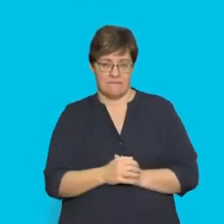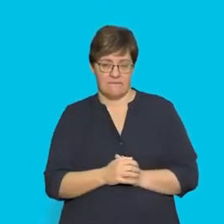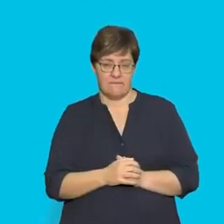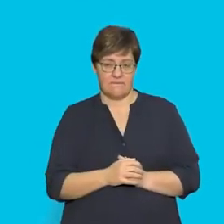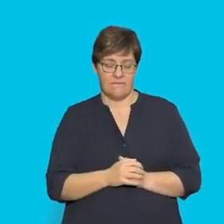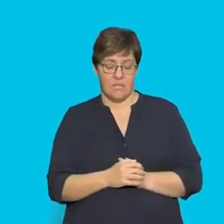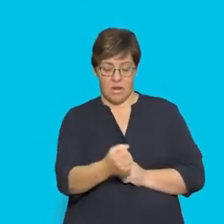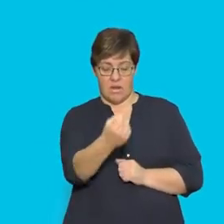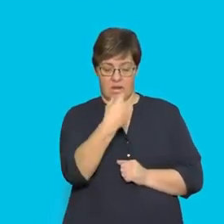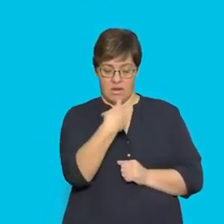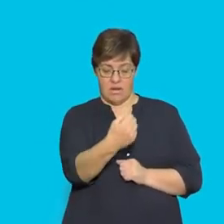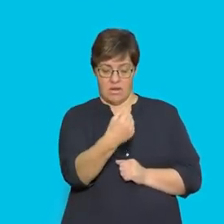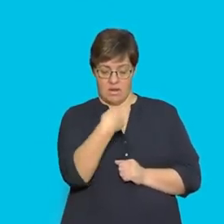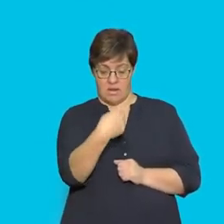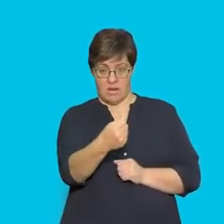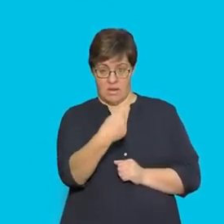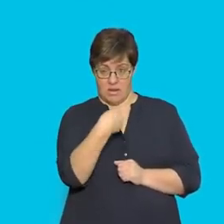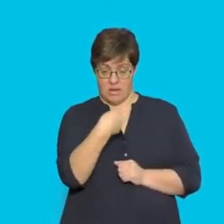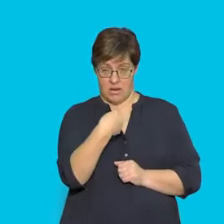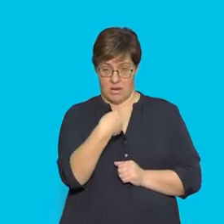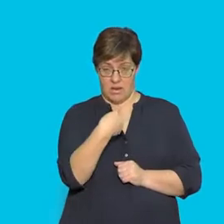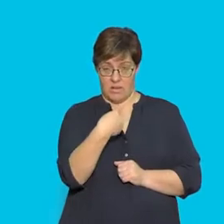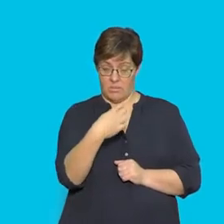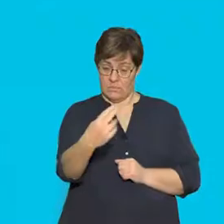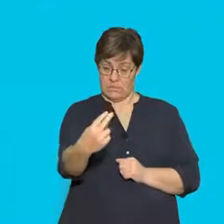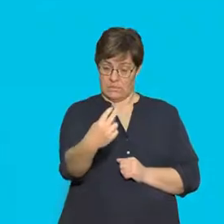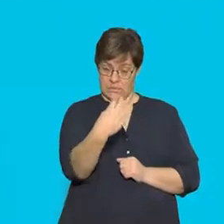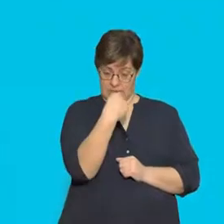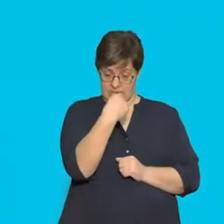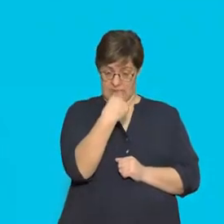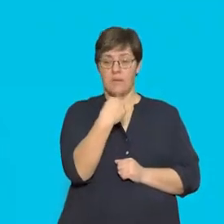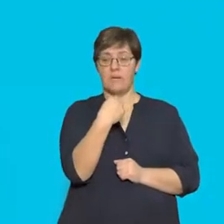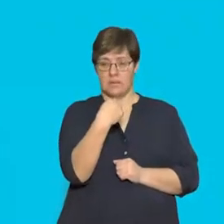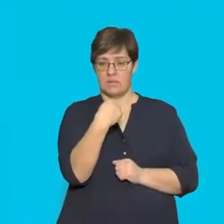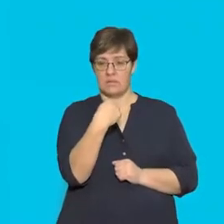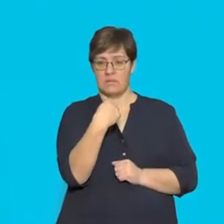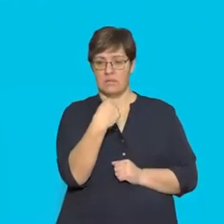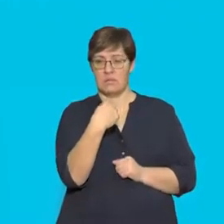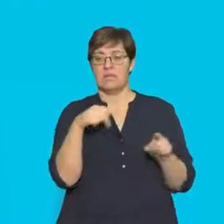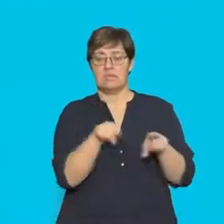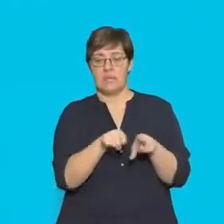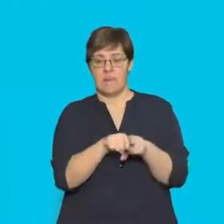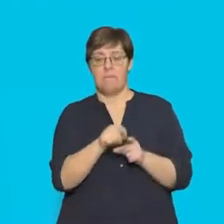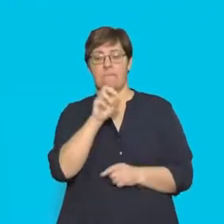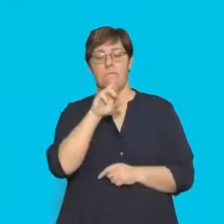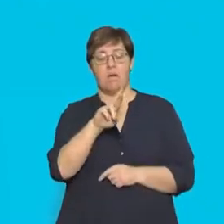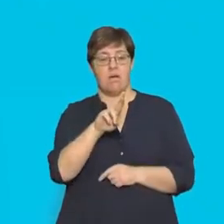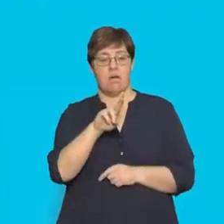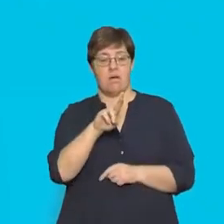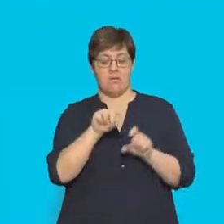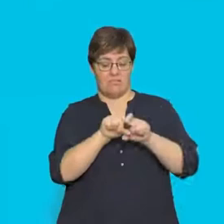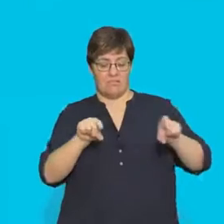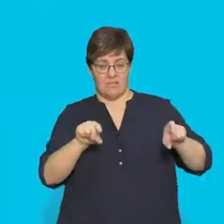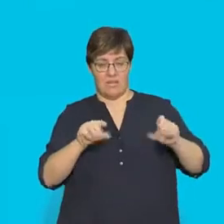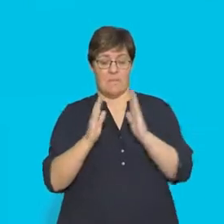looking at that end of the bar magnet, of the coil, it's like a bar magnet. And where do